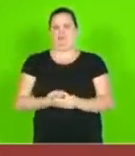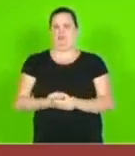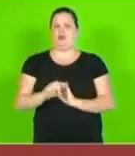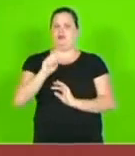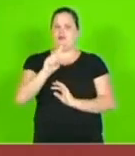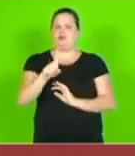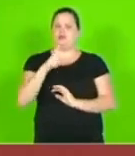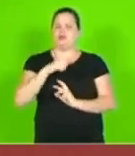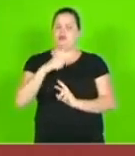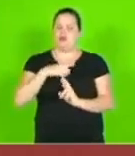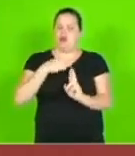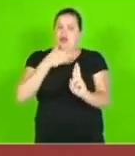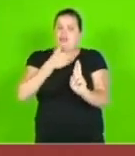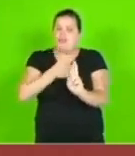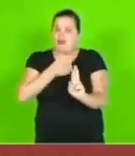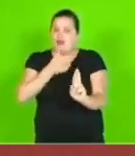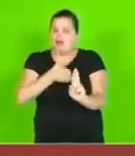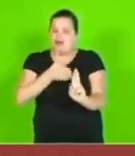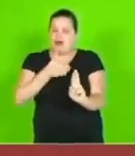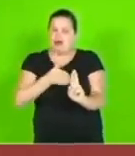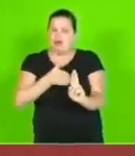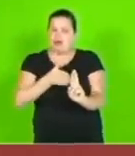hearts.